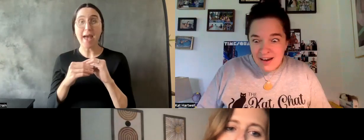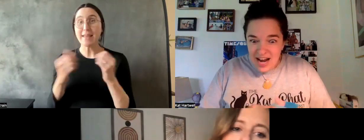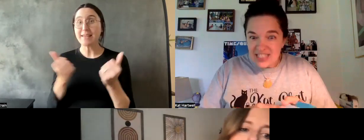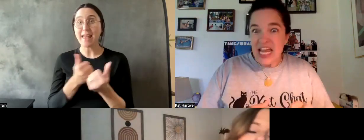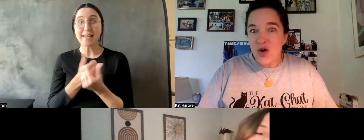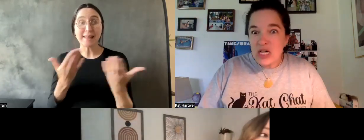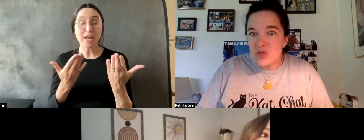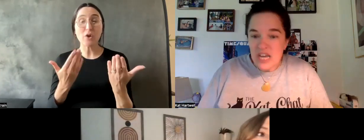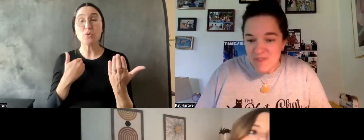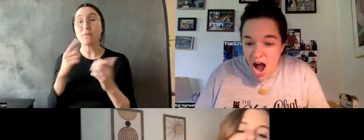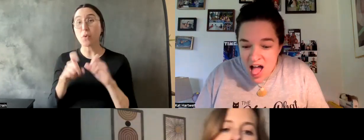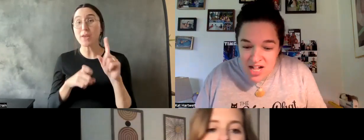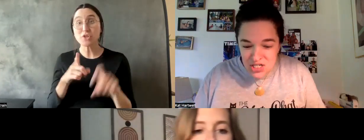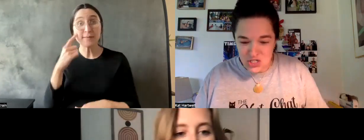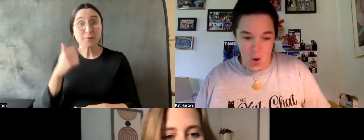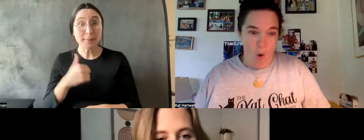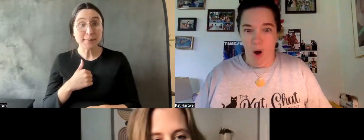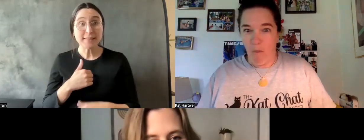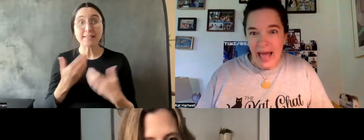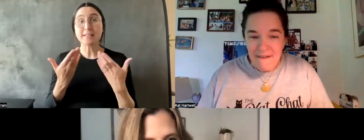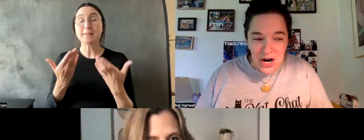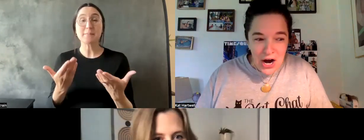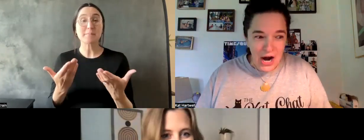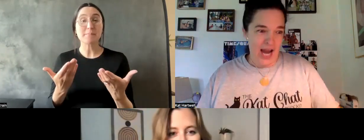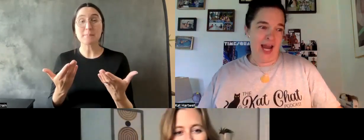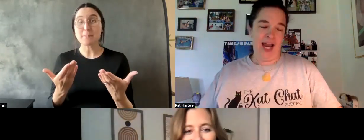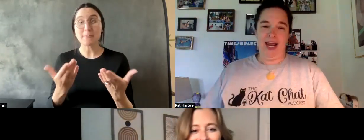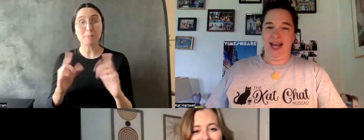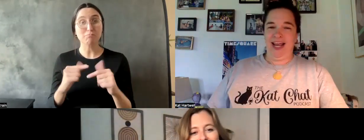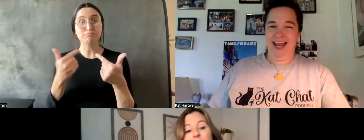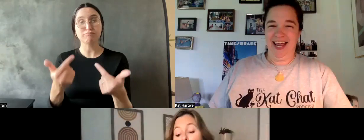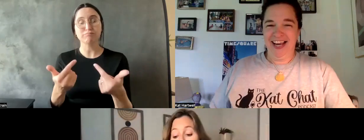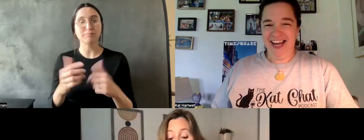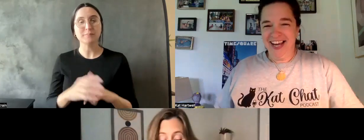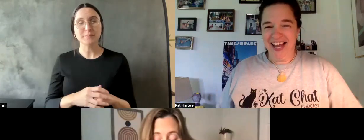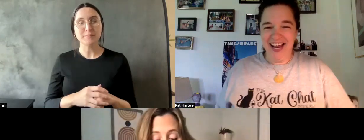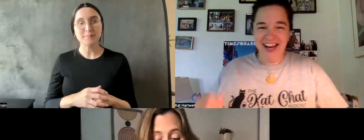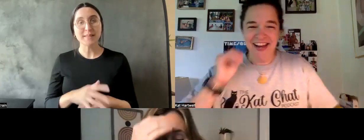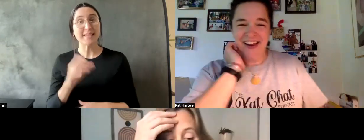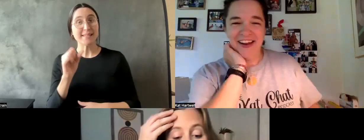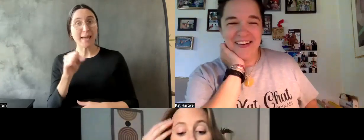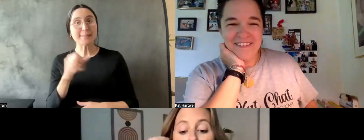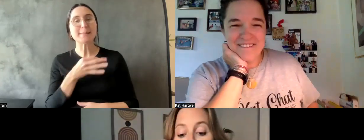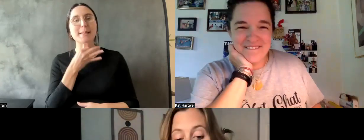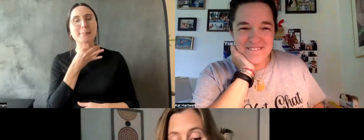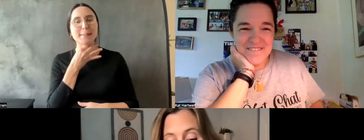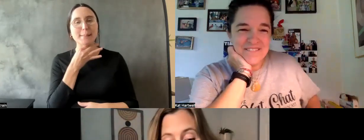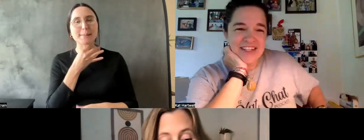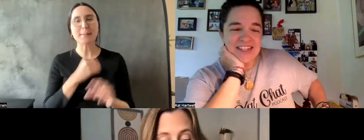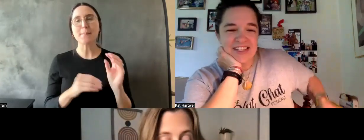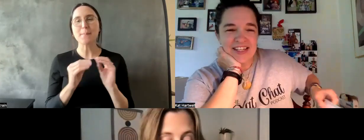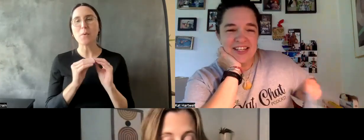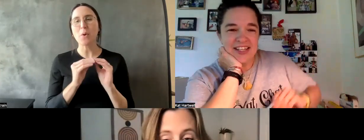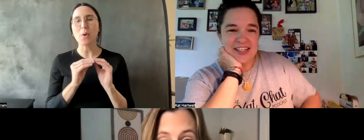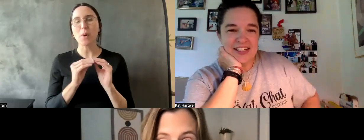me, frequency buzz, or whatever. Yeah, well, I kind of want to know more about what